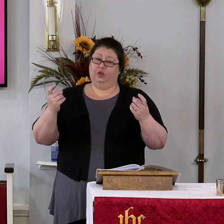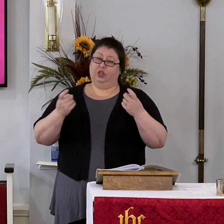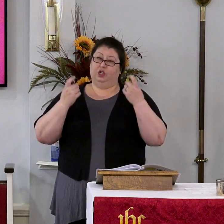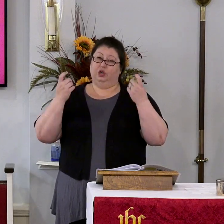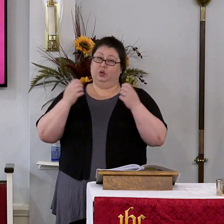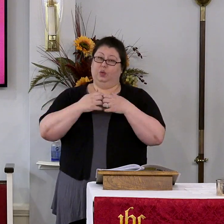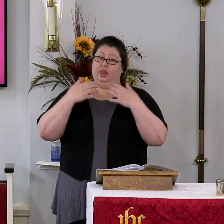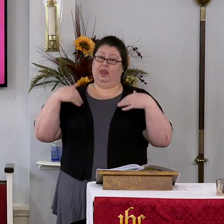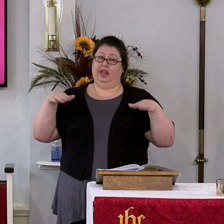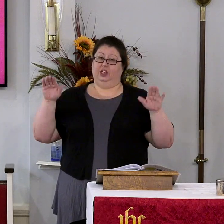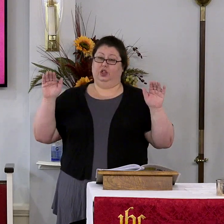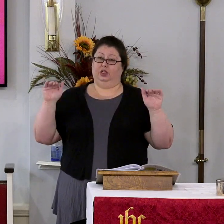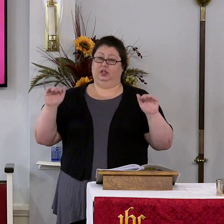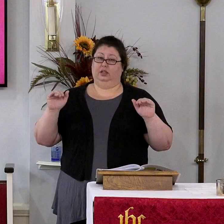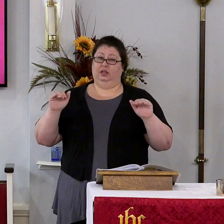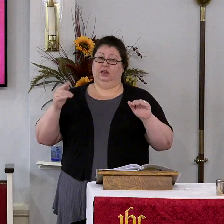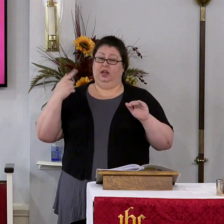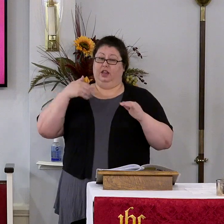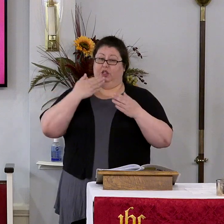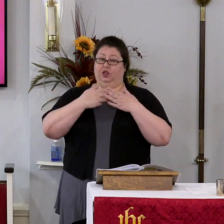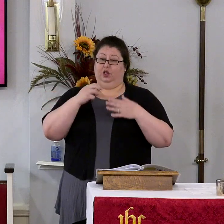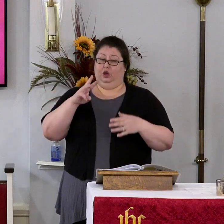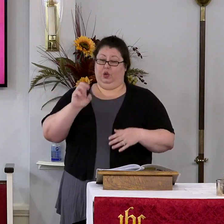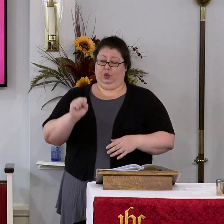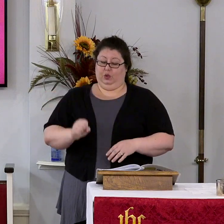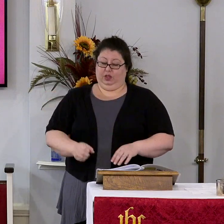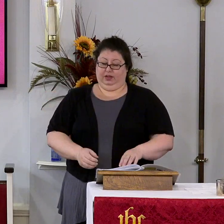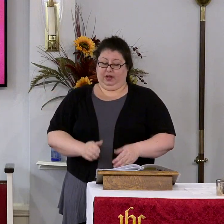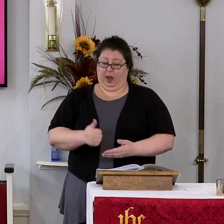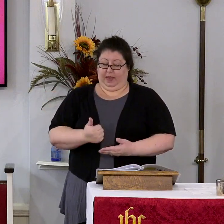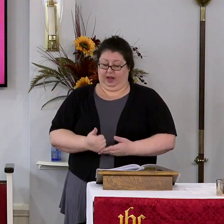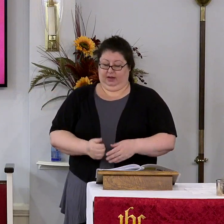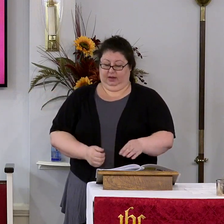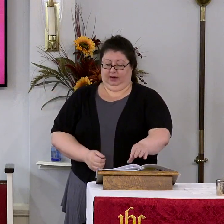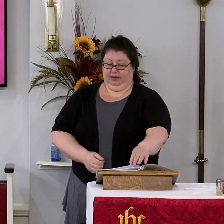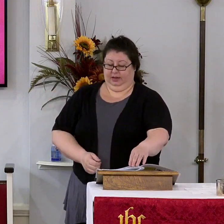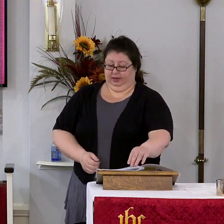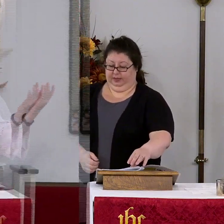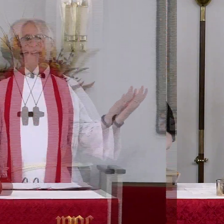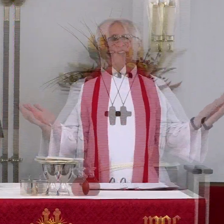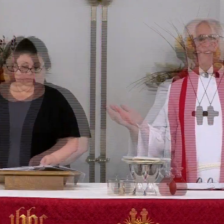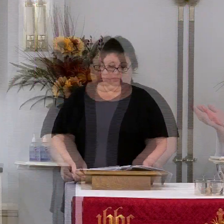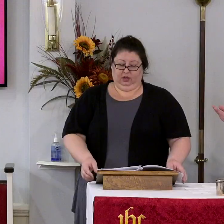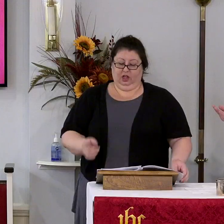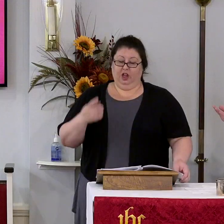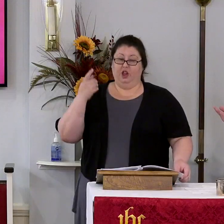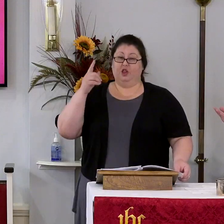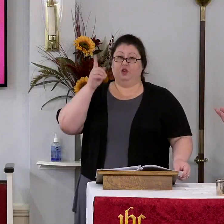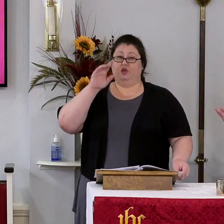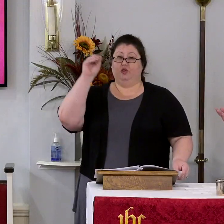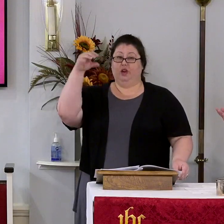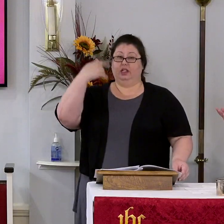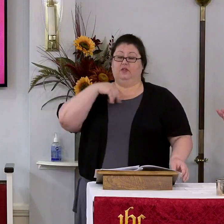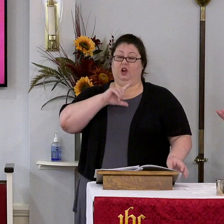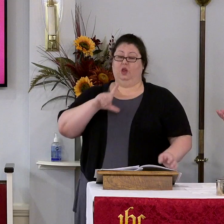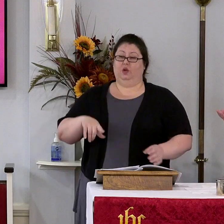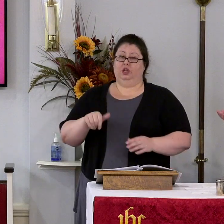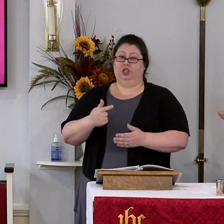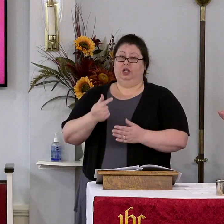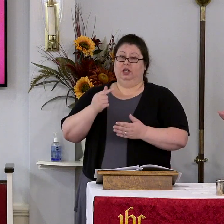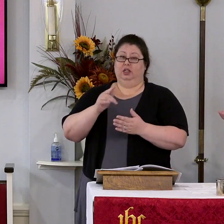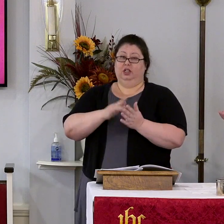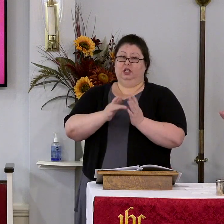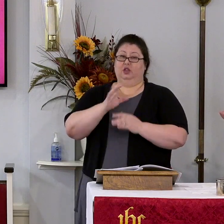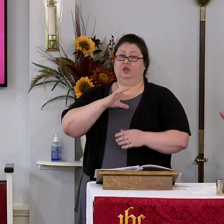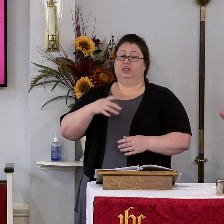Rejoice with the angels at this good news. Amen. Amen. The grace of our Lord Jesus Christ,